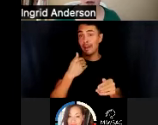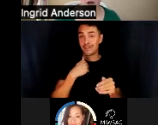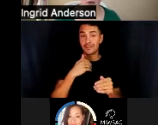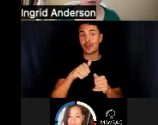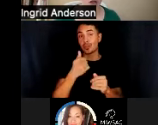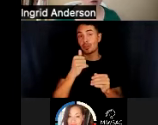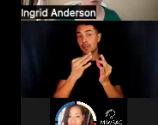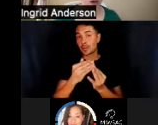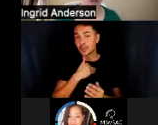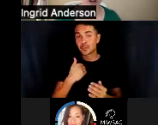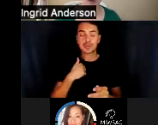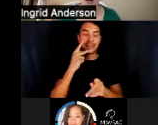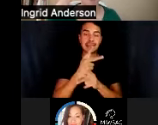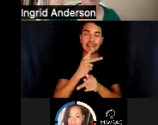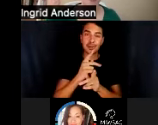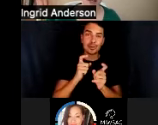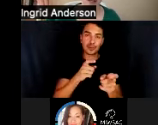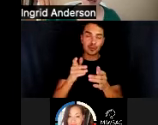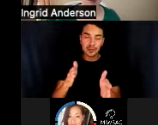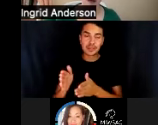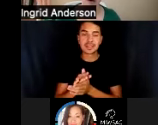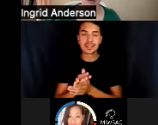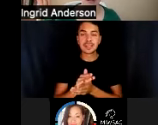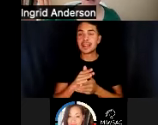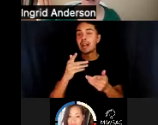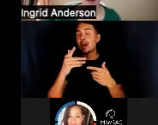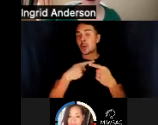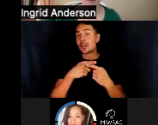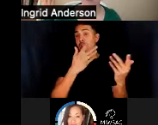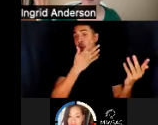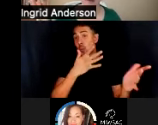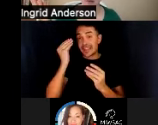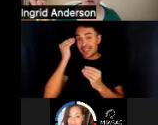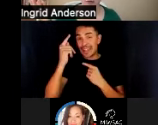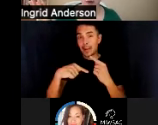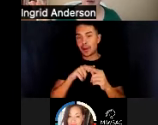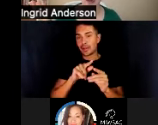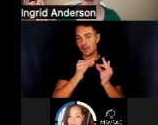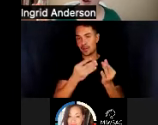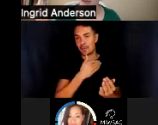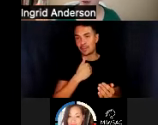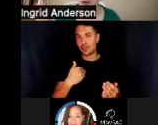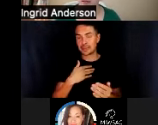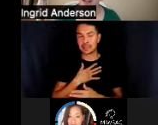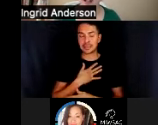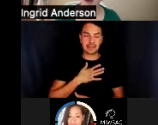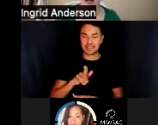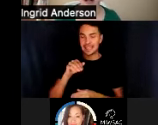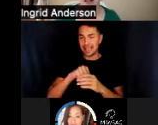caregivers in the home, when they're perhaps already thinking about their family member who's perhaps in the